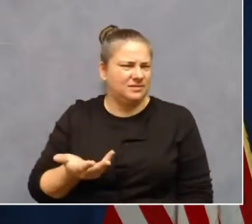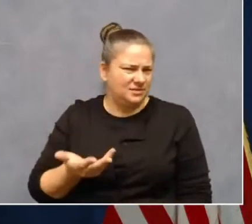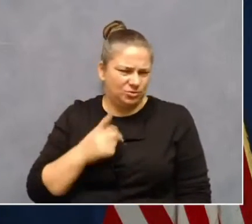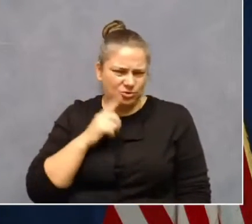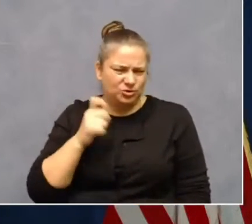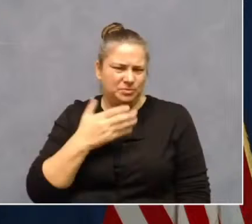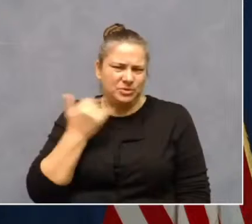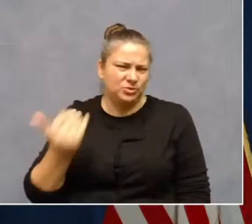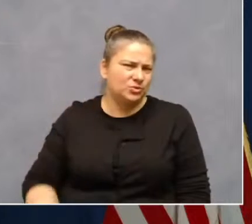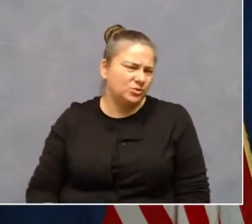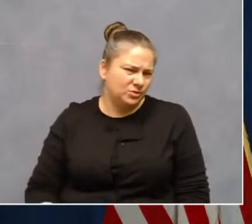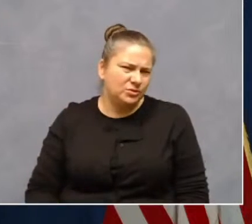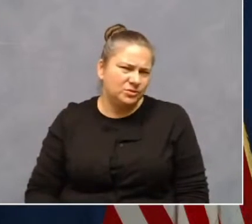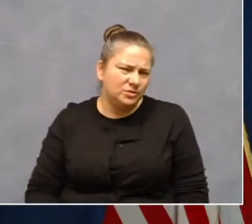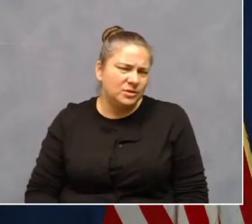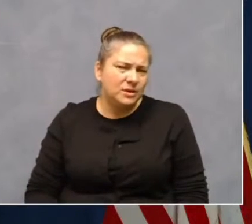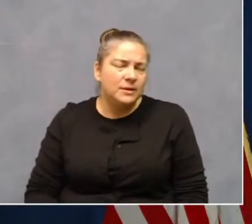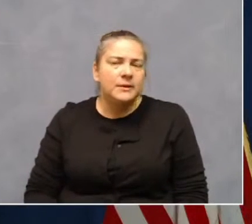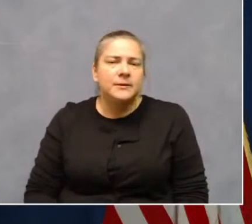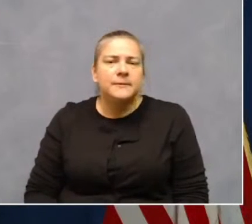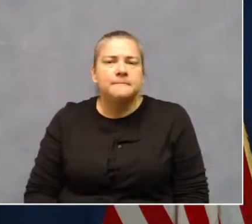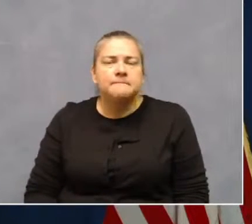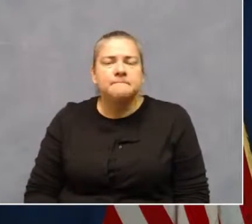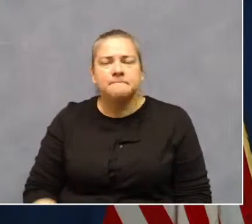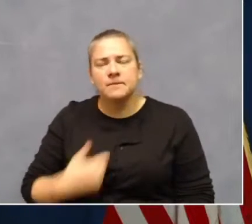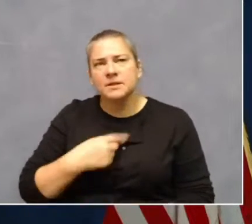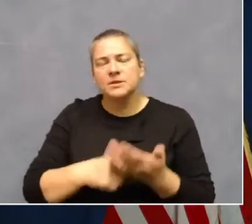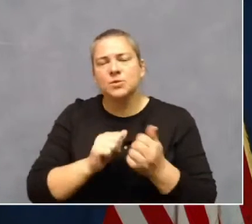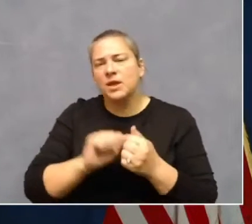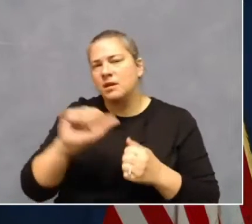I talked to another governor today,